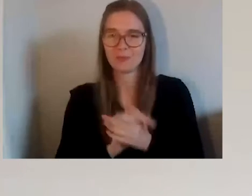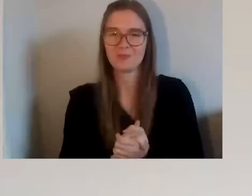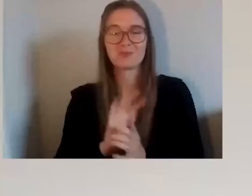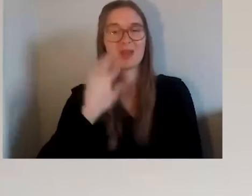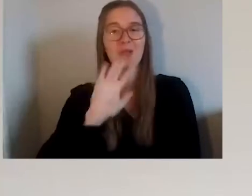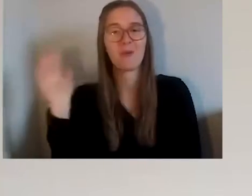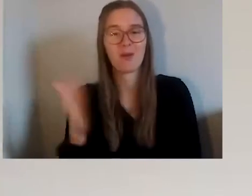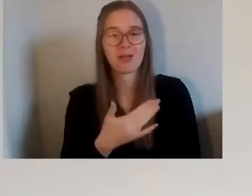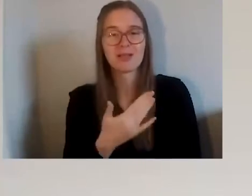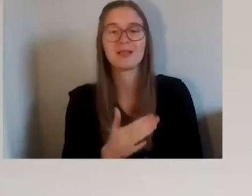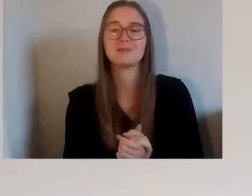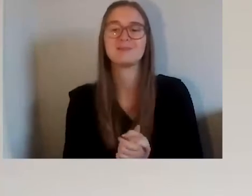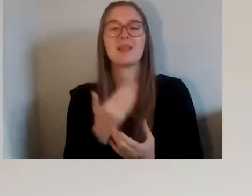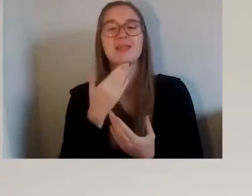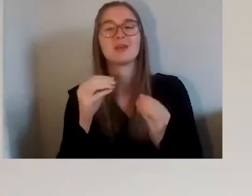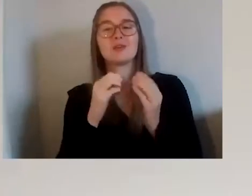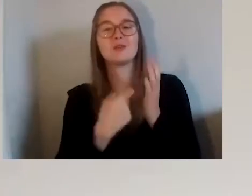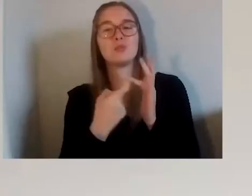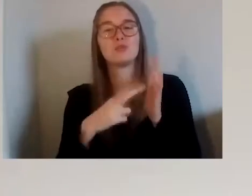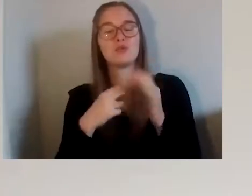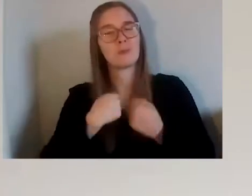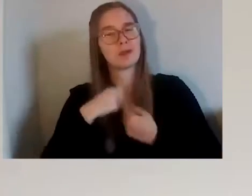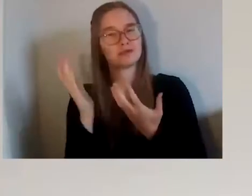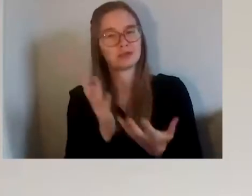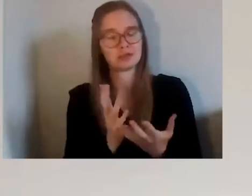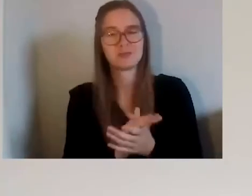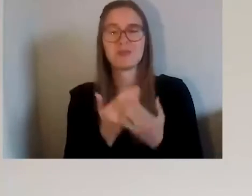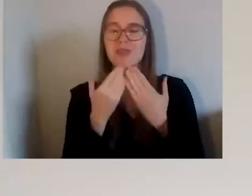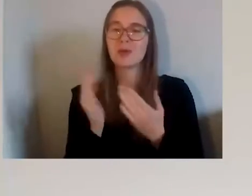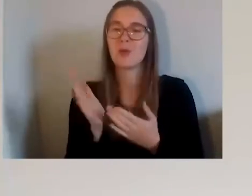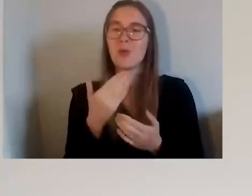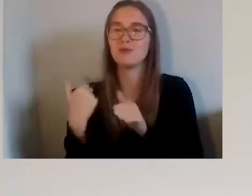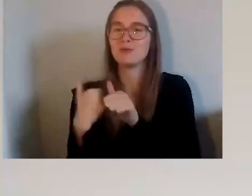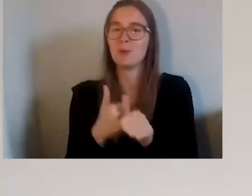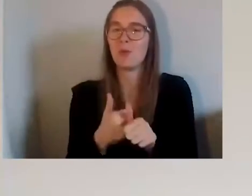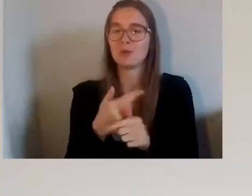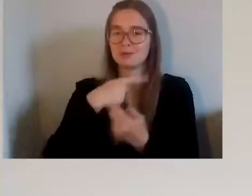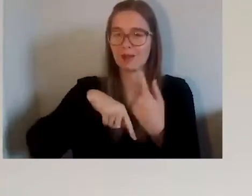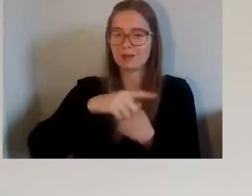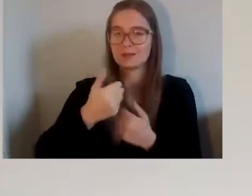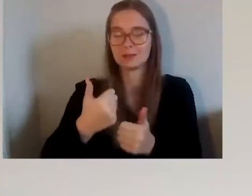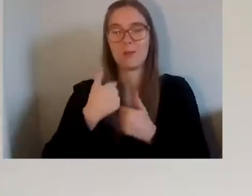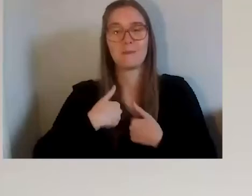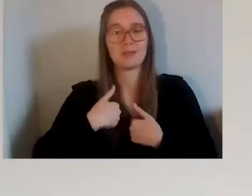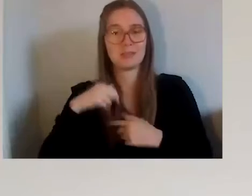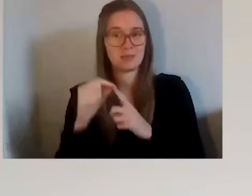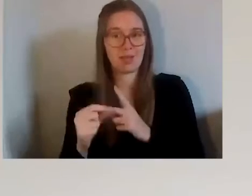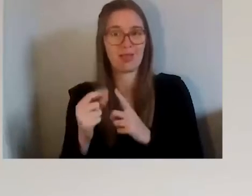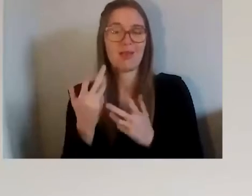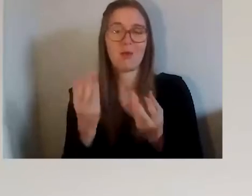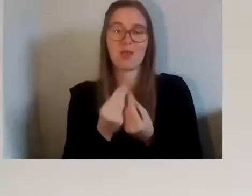Hello, everyone, and thank you, Bruno, for the kind introduction, and thank you also for supporting us and me, especially